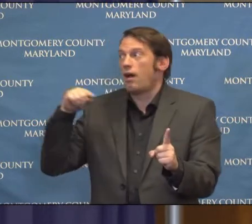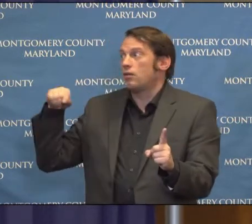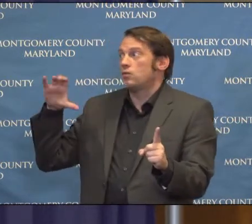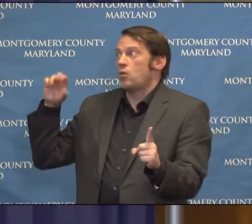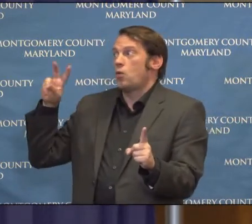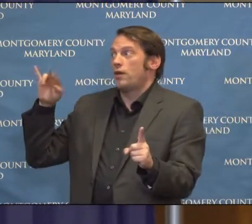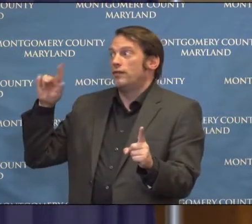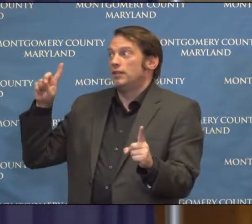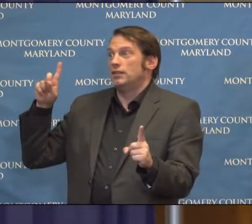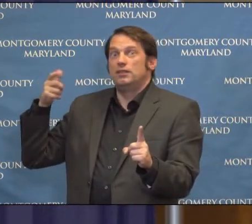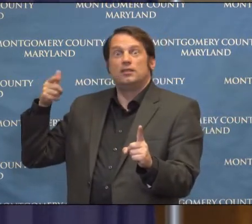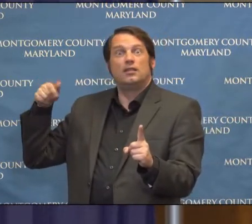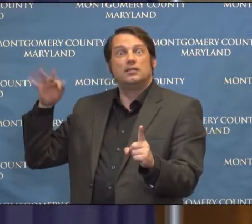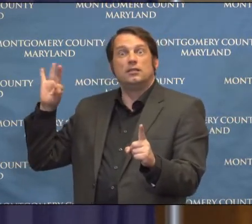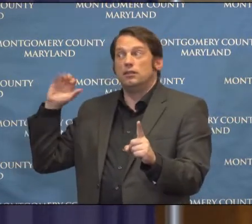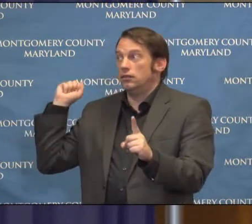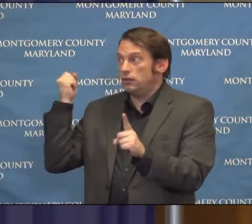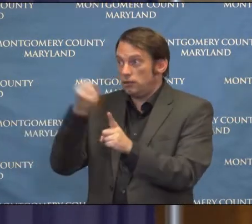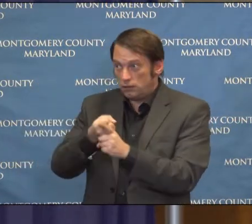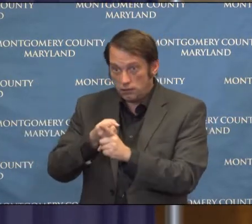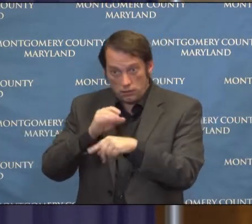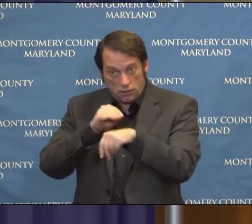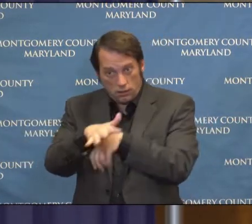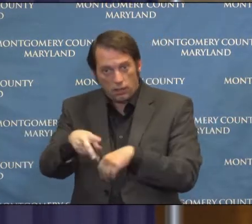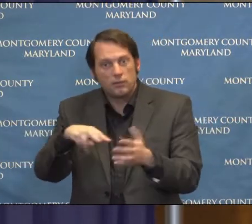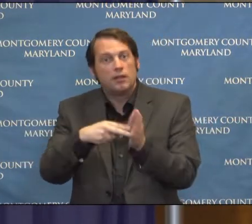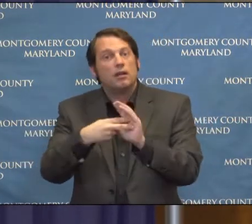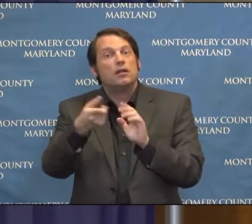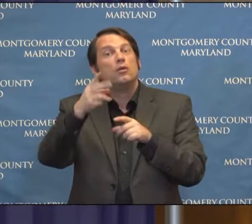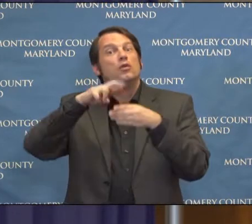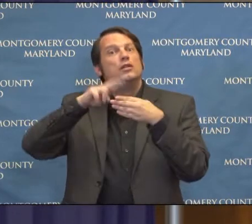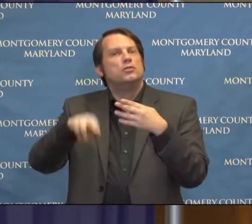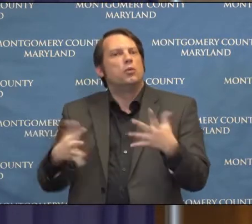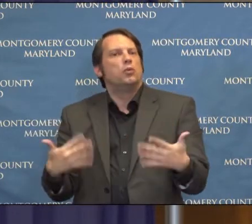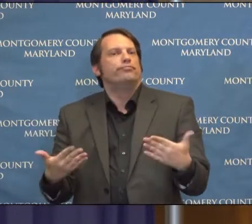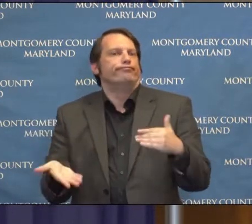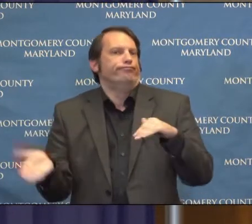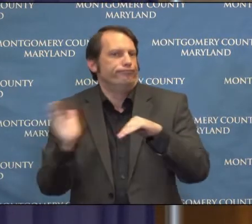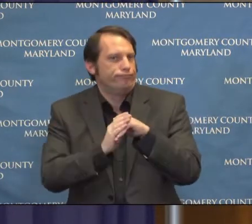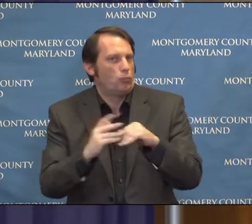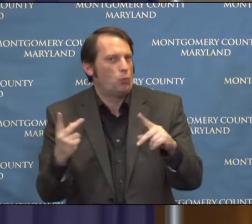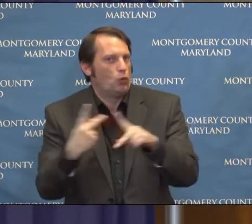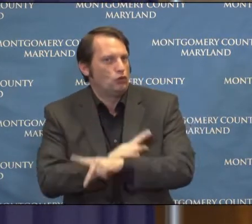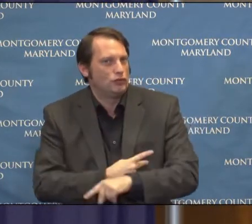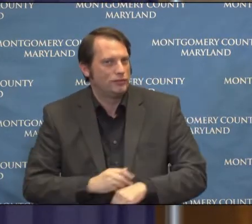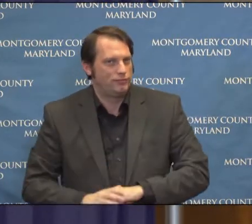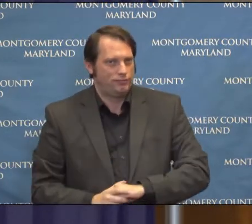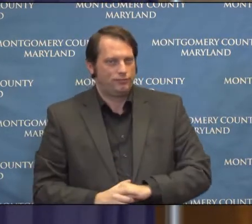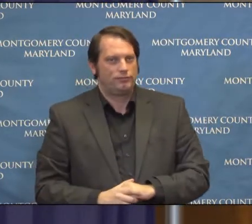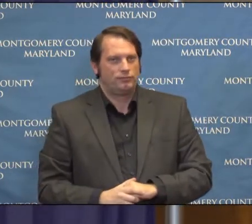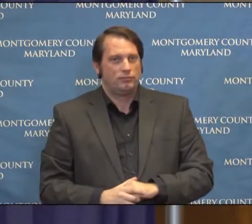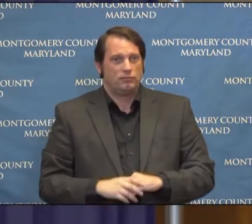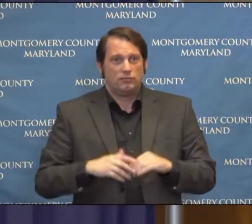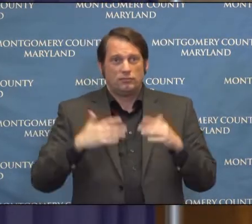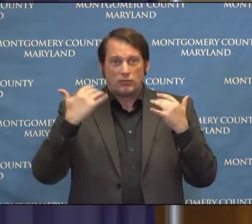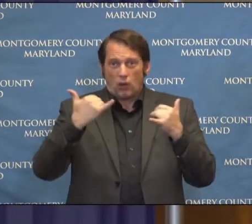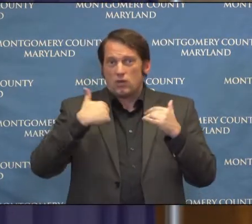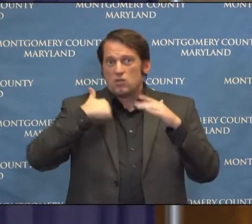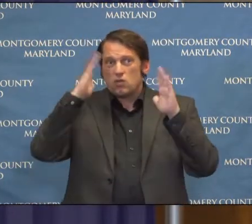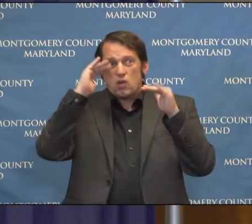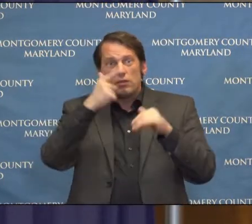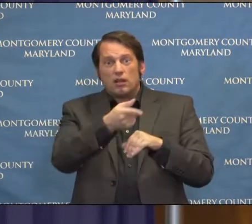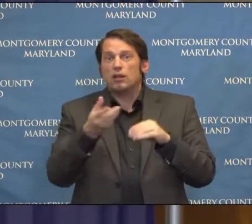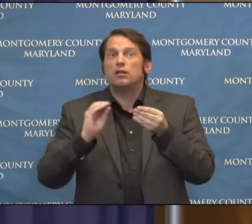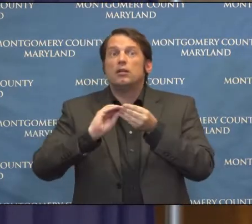continue to develop short-term strategies to increase testing capacity, and I'm sure we'll have the opportunity to talk about that later, but really have a